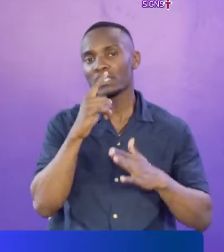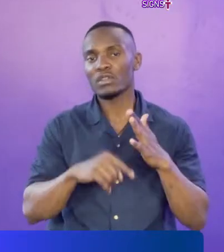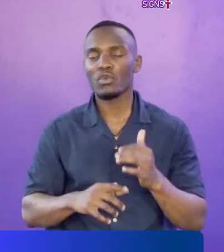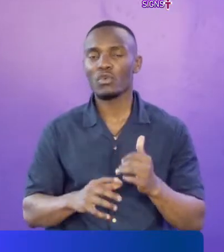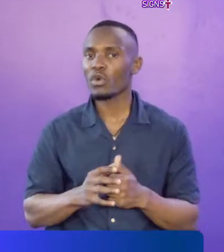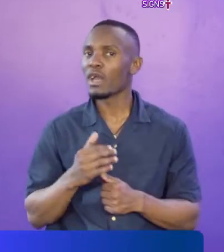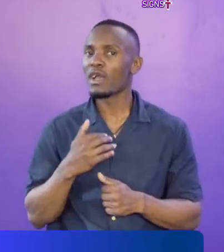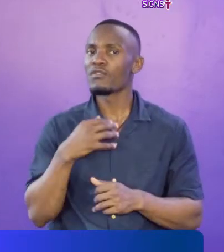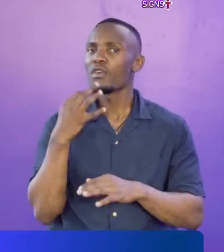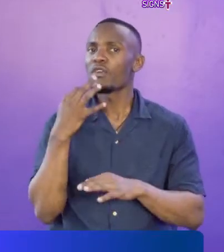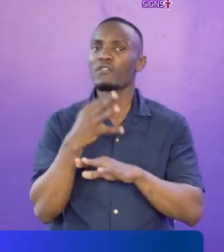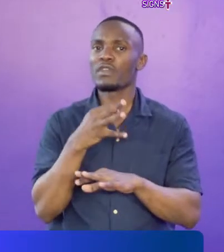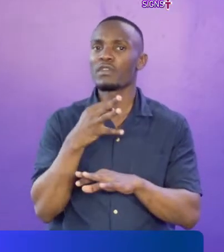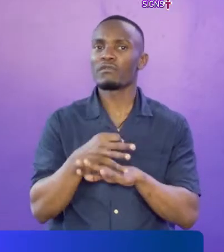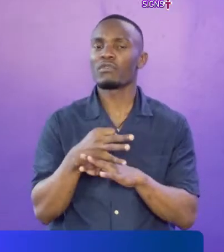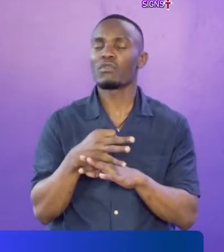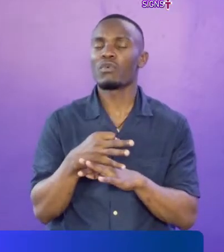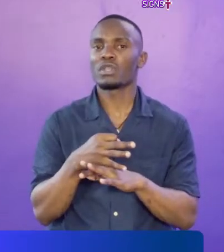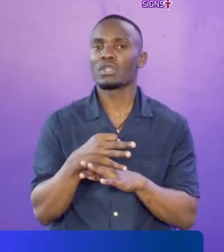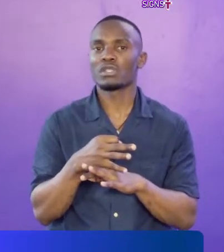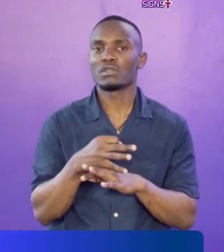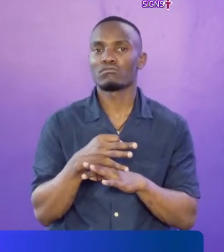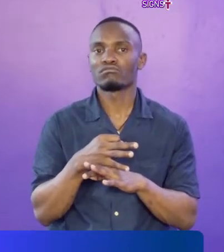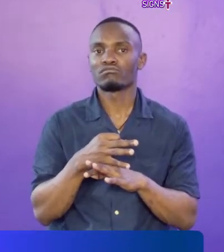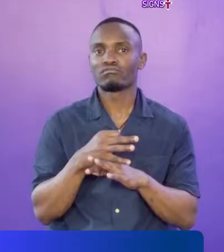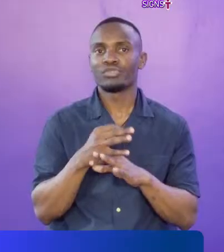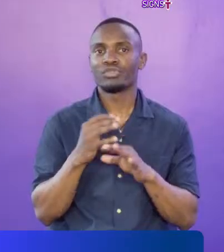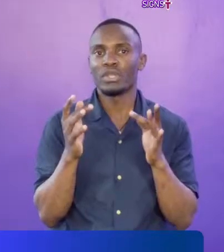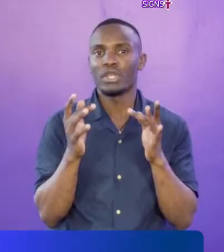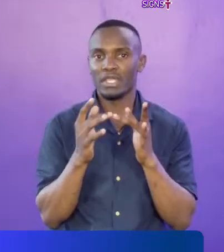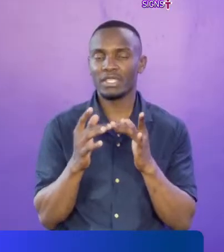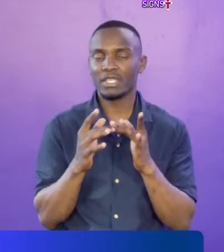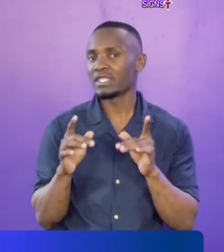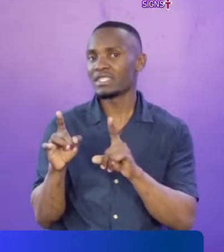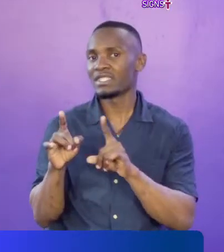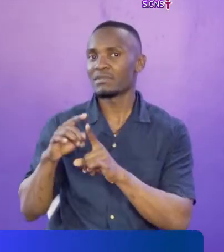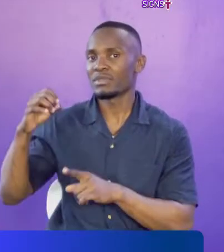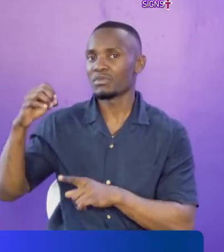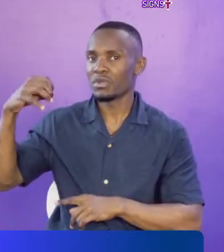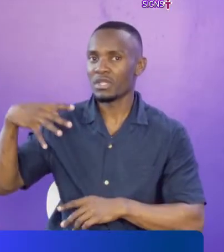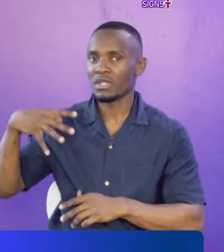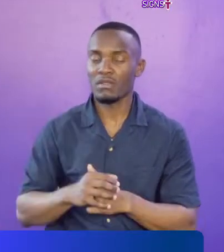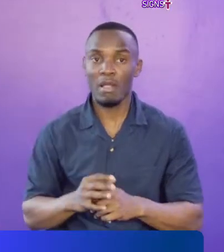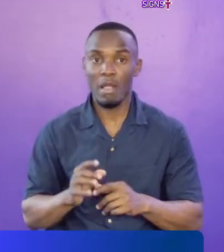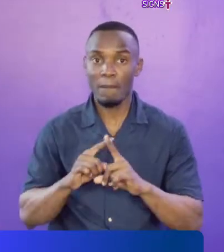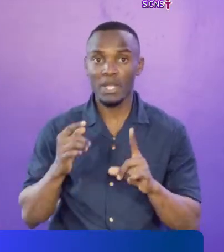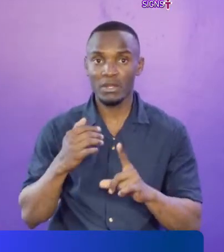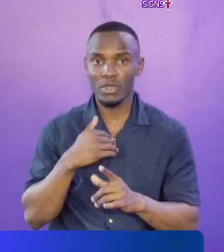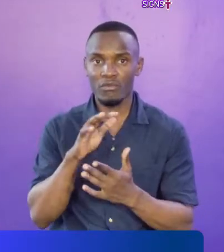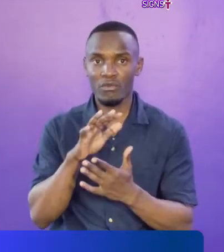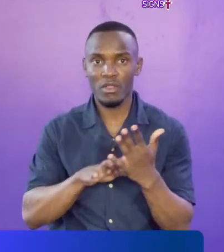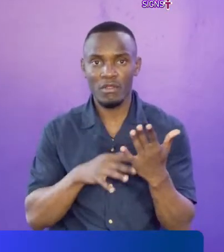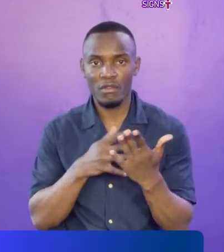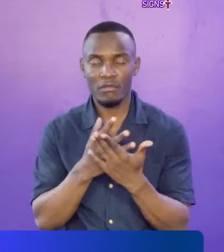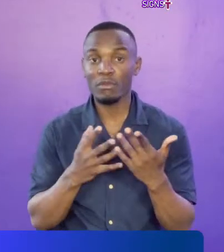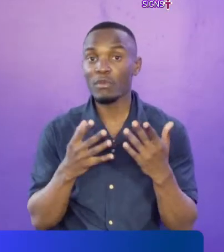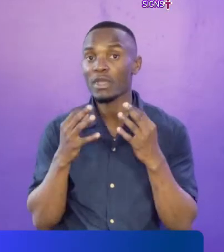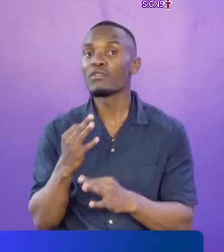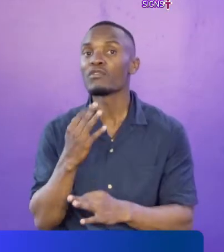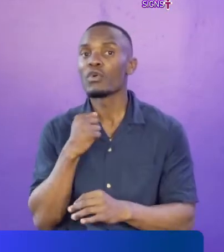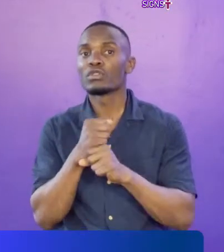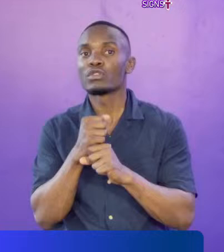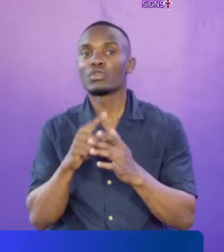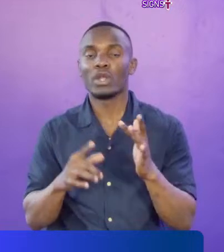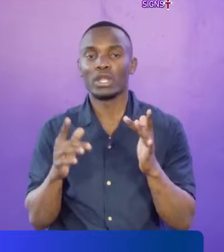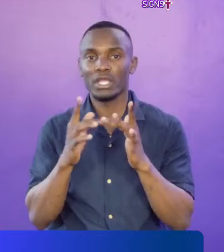electricity, but here we have a framework. If you want to provide internet connectivity to your people within your local area,